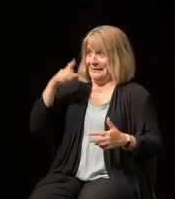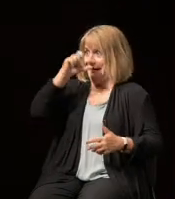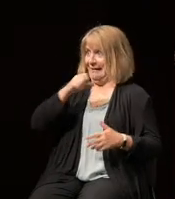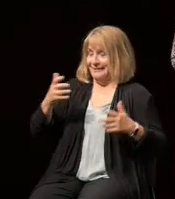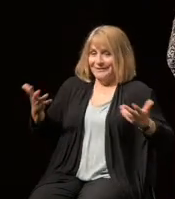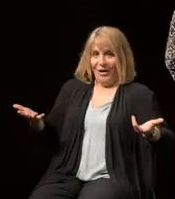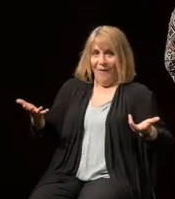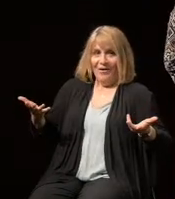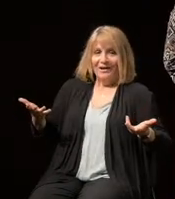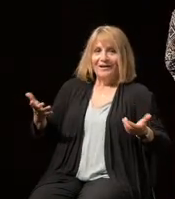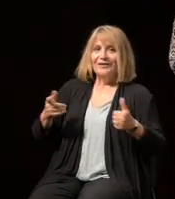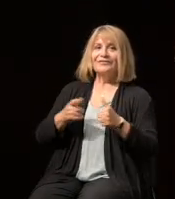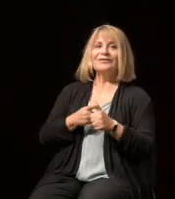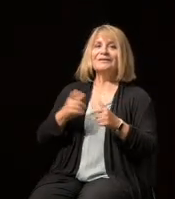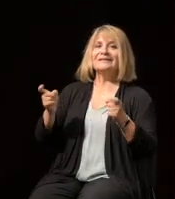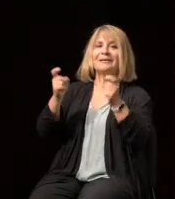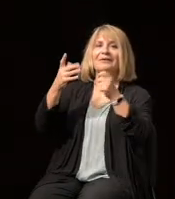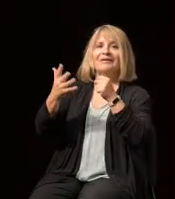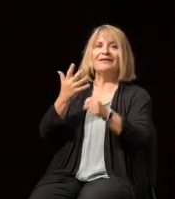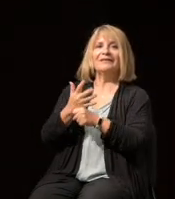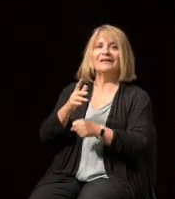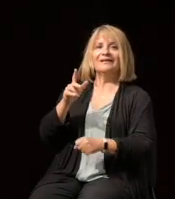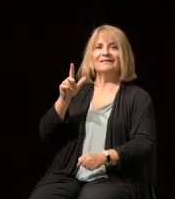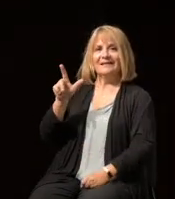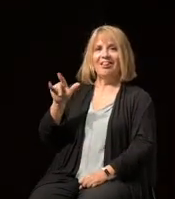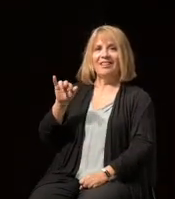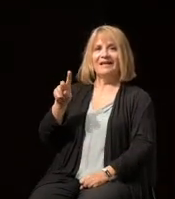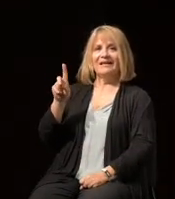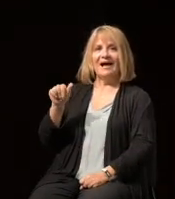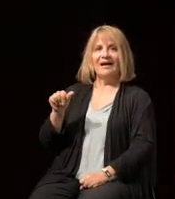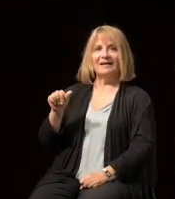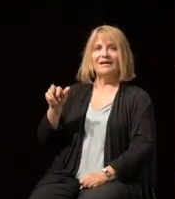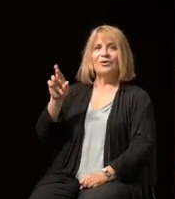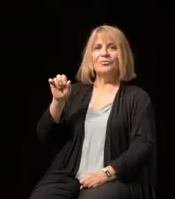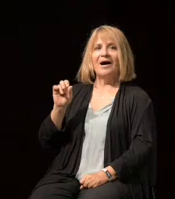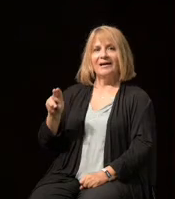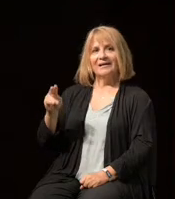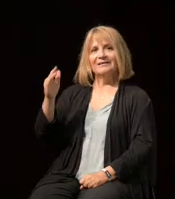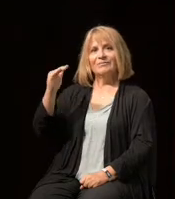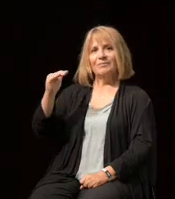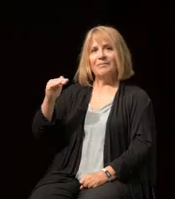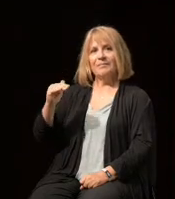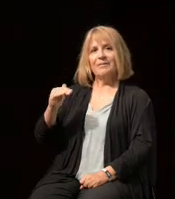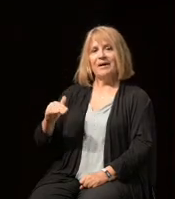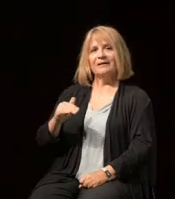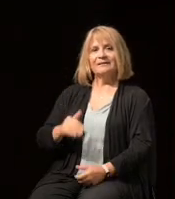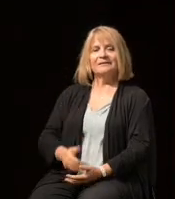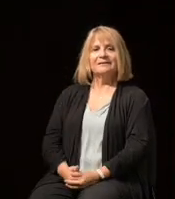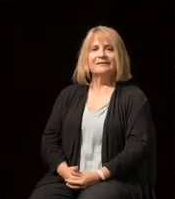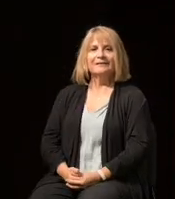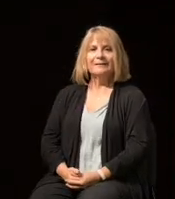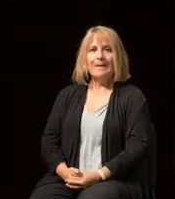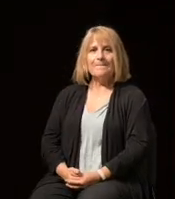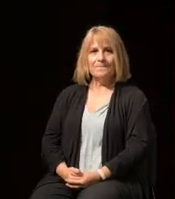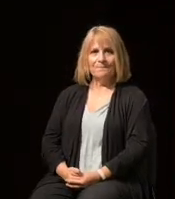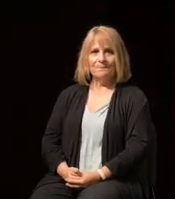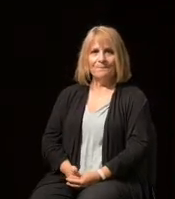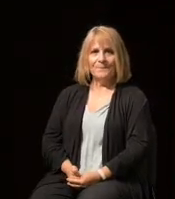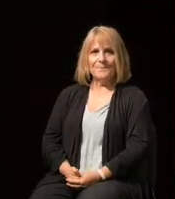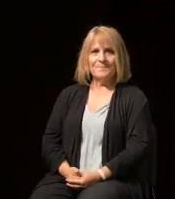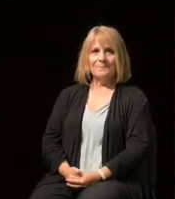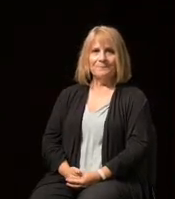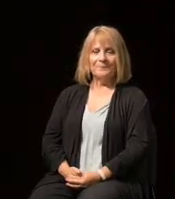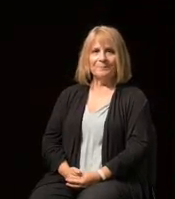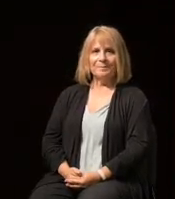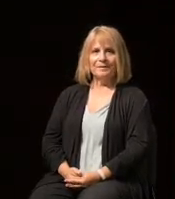first off, celebrating 5 years, Linda Agens, Ryan Amborn, Sil Arena, Benjamin